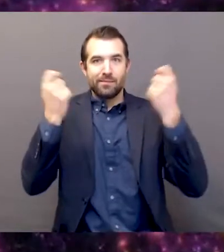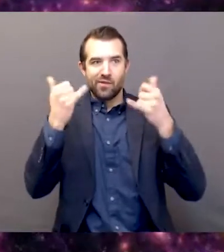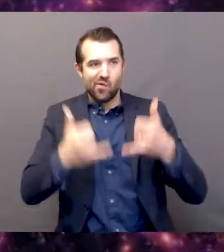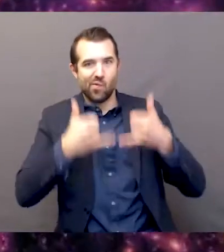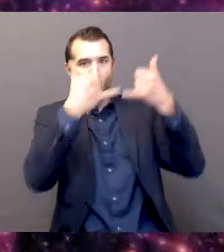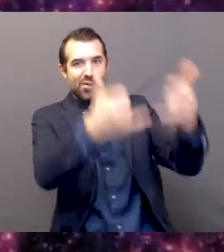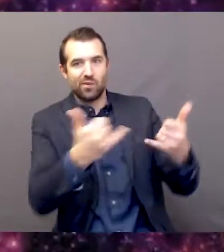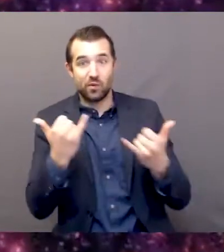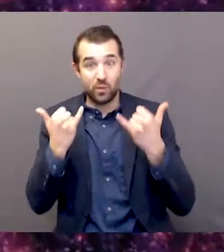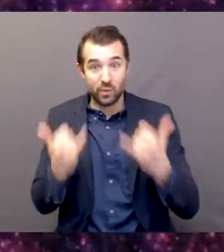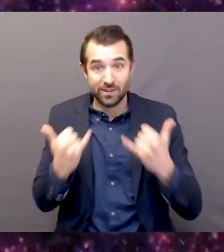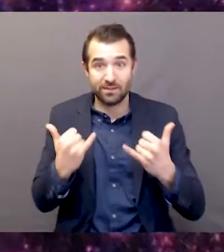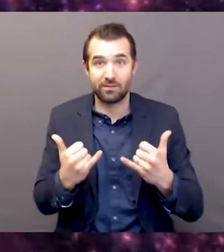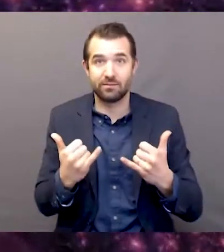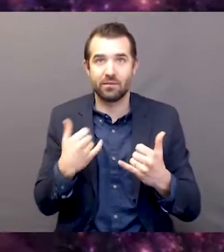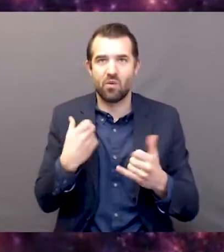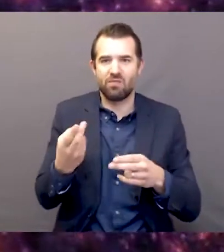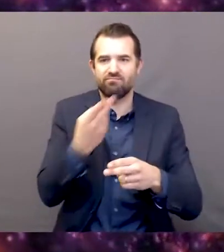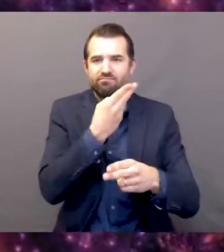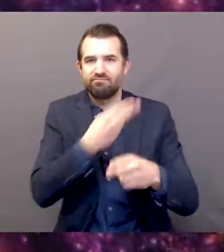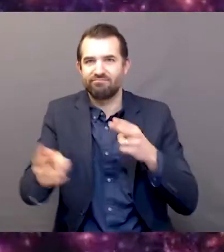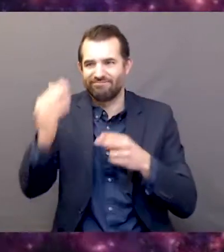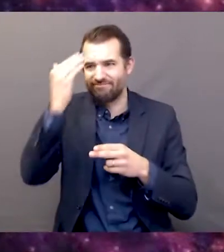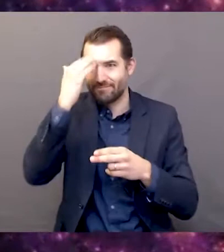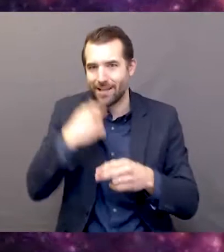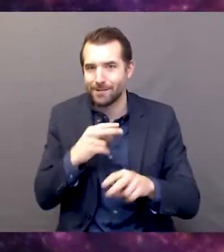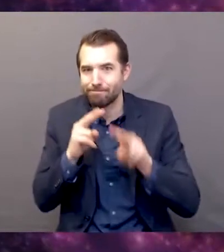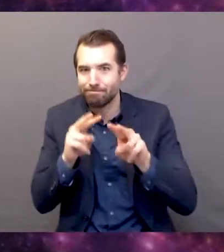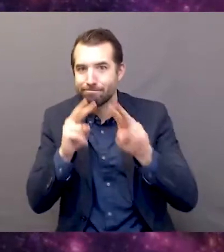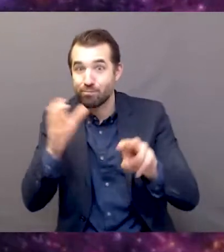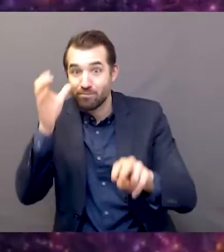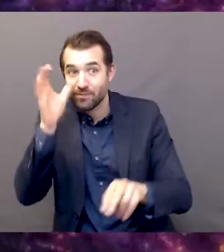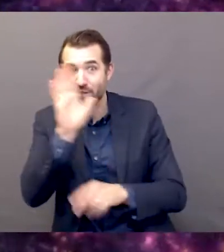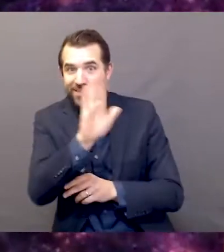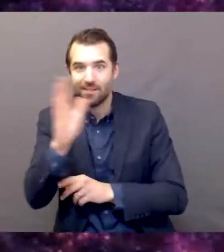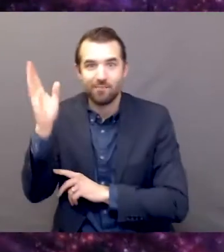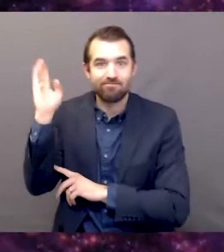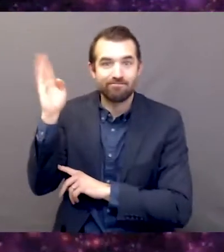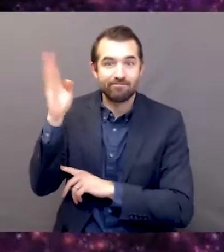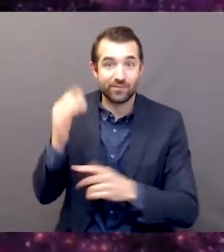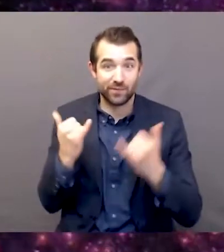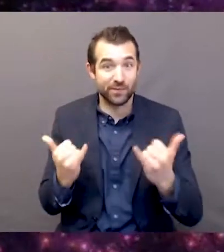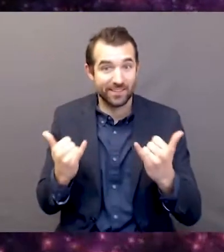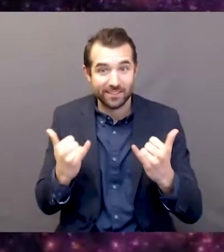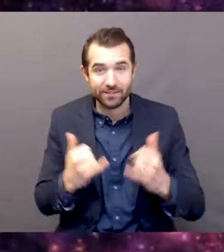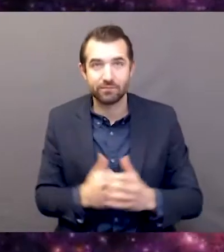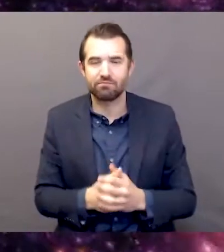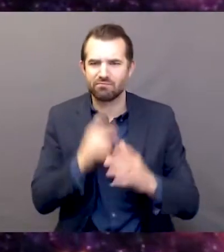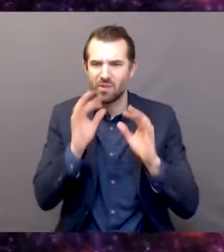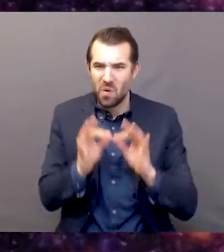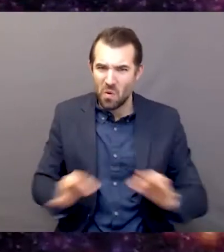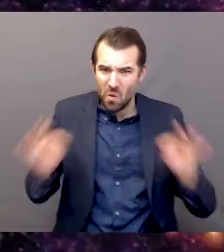because I know we all are excited to hear Dr. Forman's presentation. But I do want to say a few words about the importance of